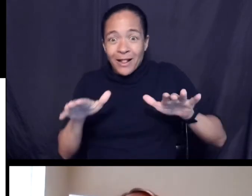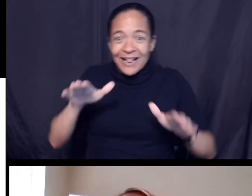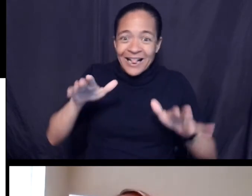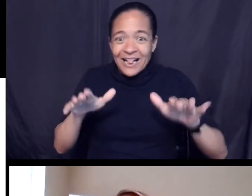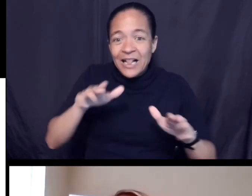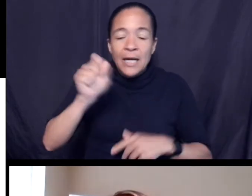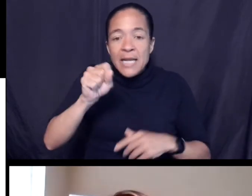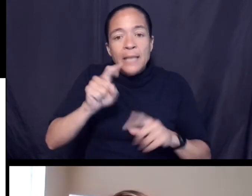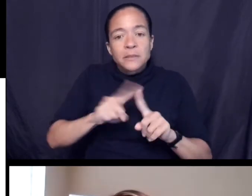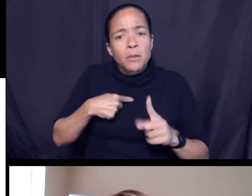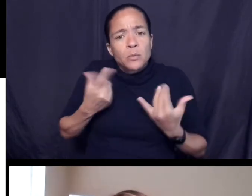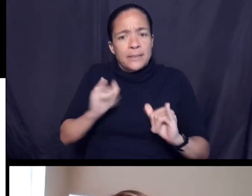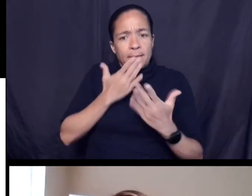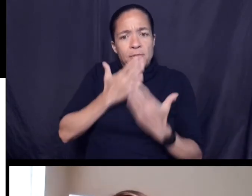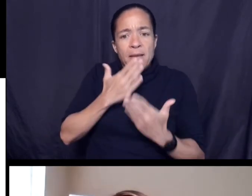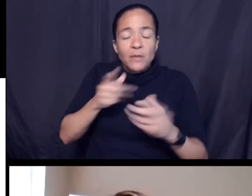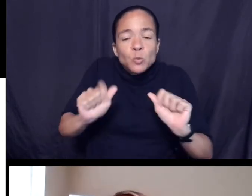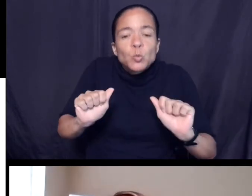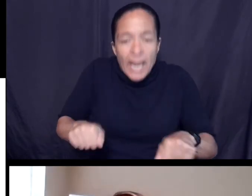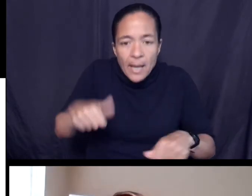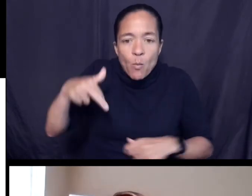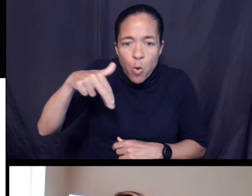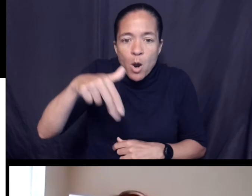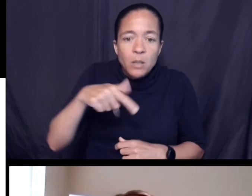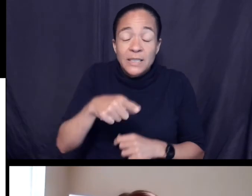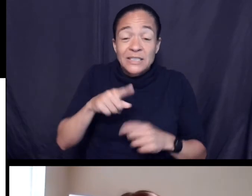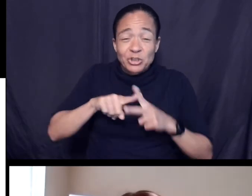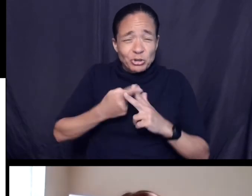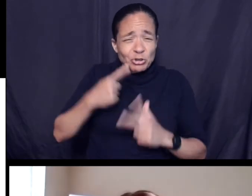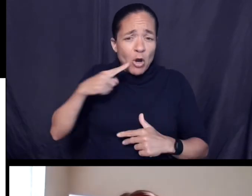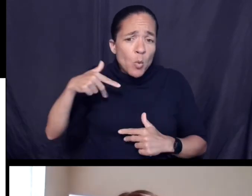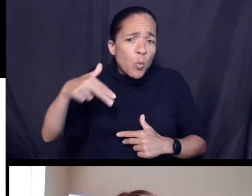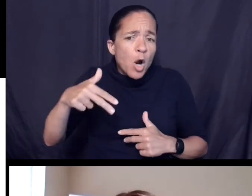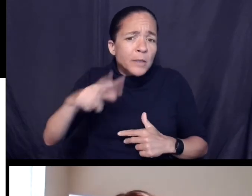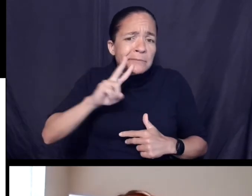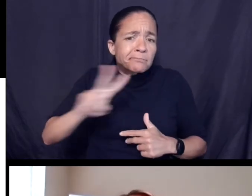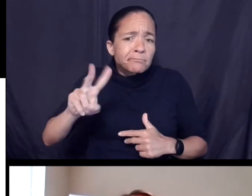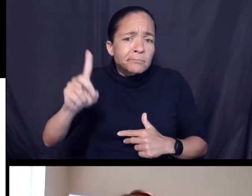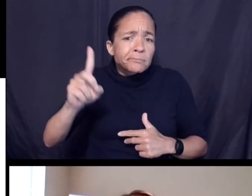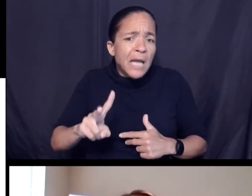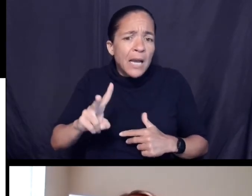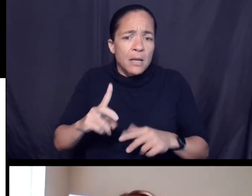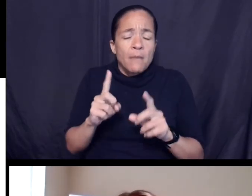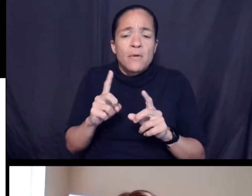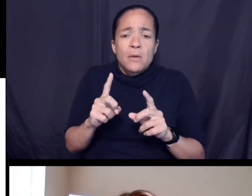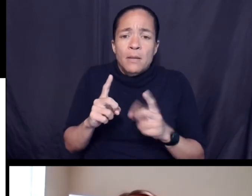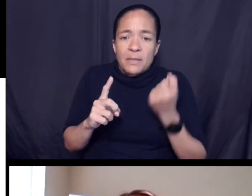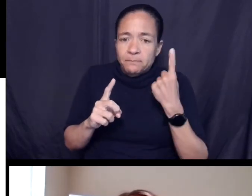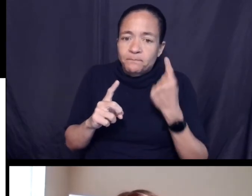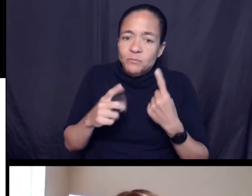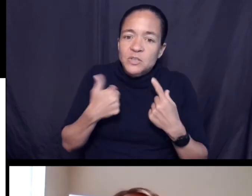she is. We're very grateful for that. And she started walking at about age 2.5. But she does